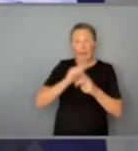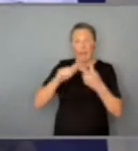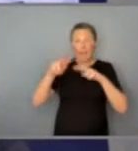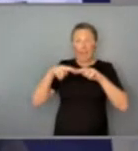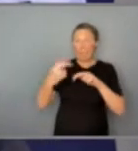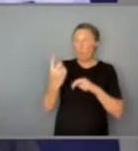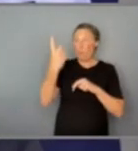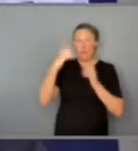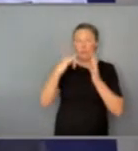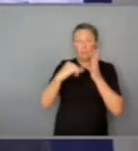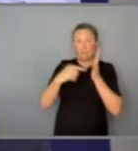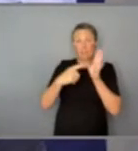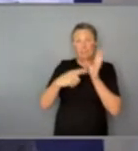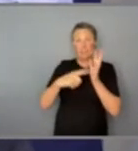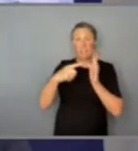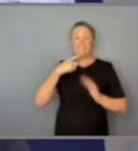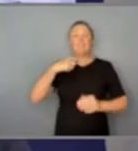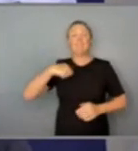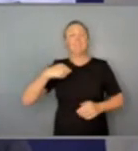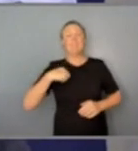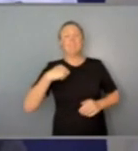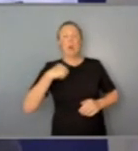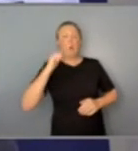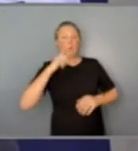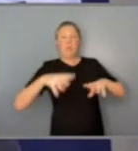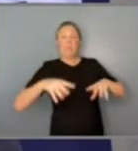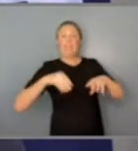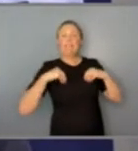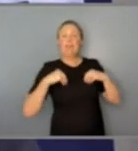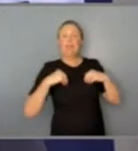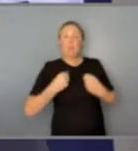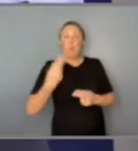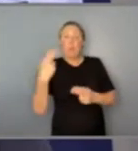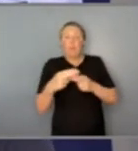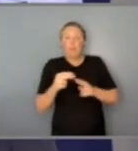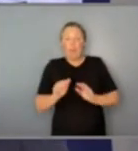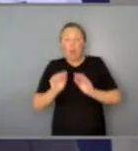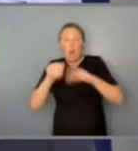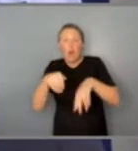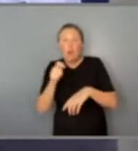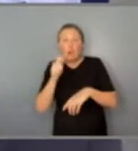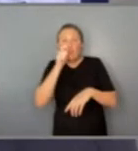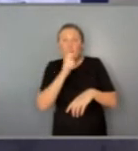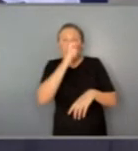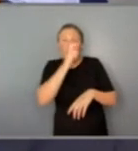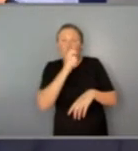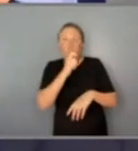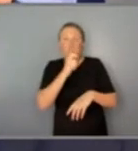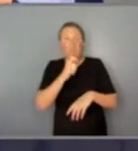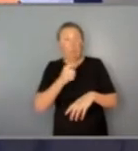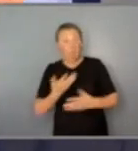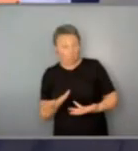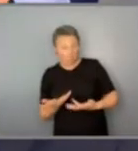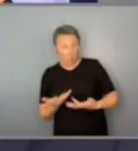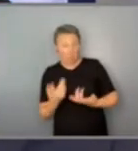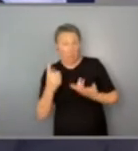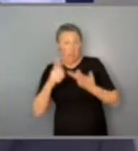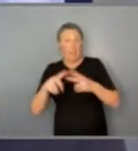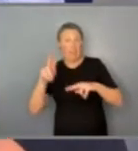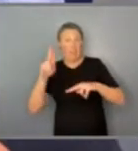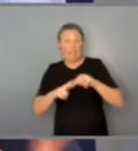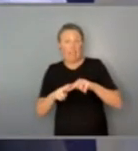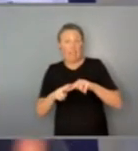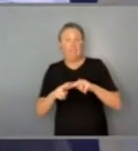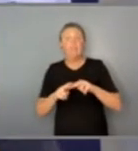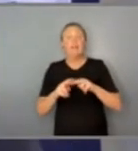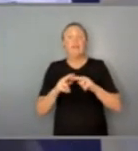doing rapid antigen testing in a particular area, then the COVID National Partnership Agreement